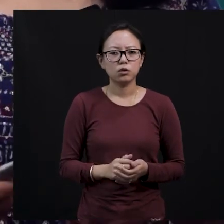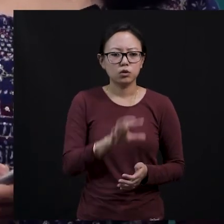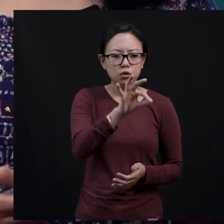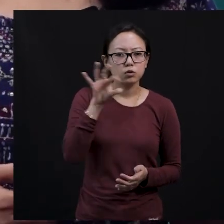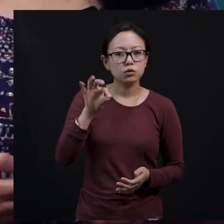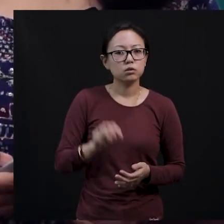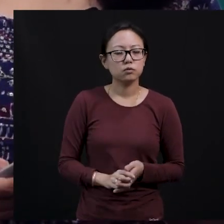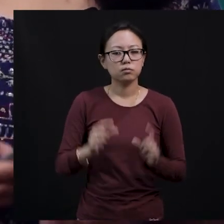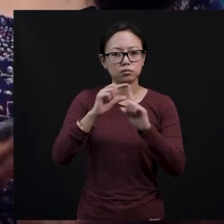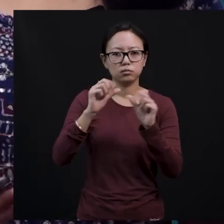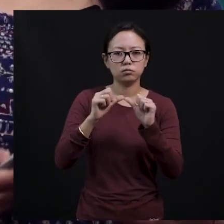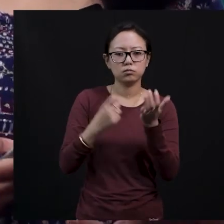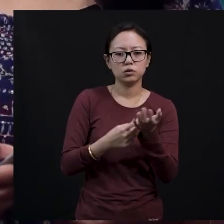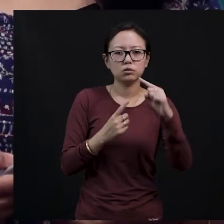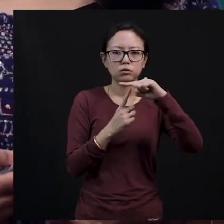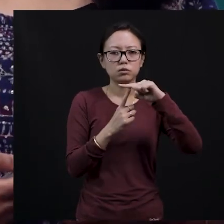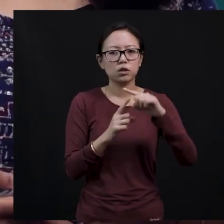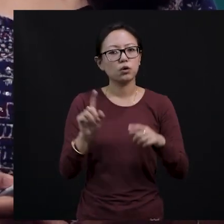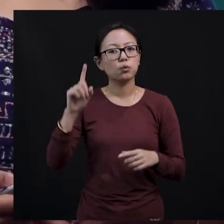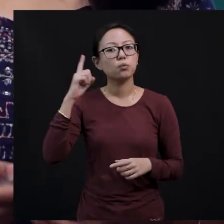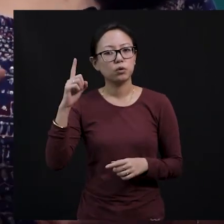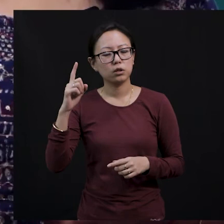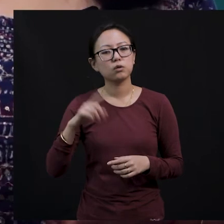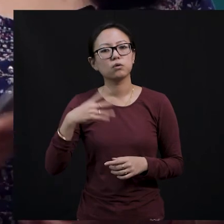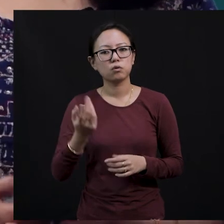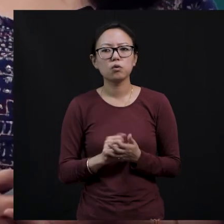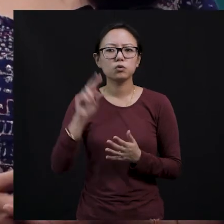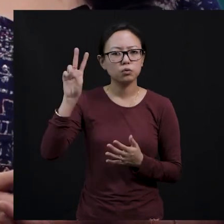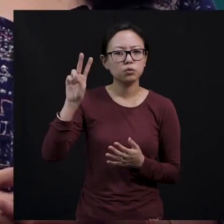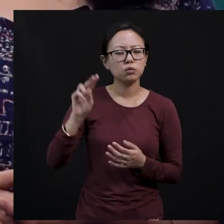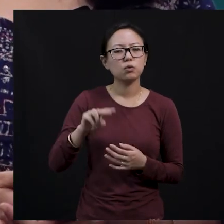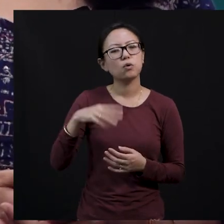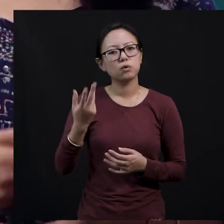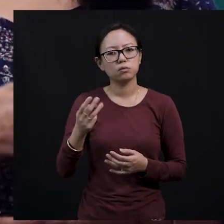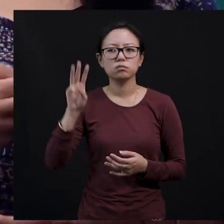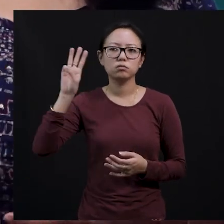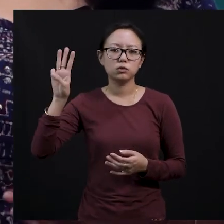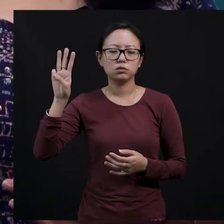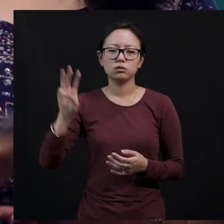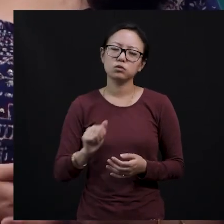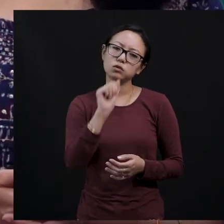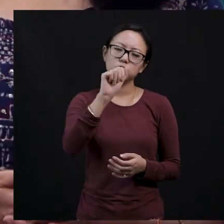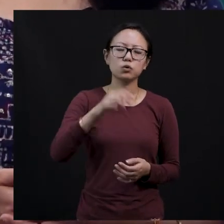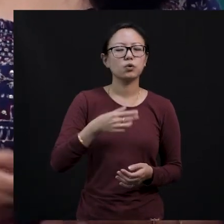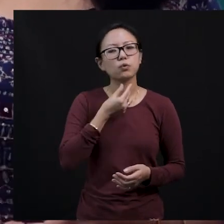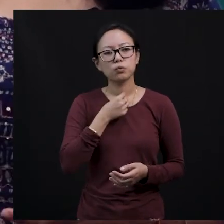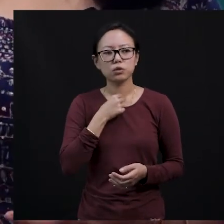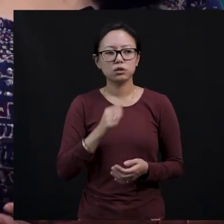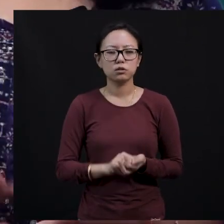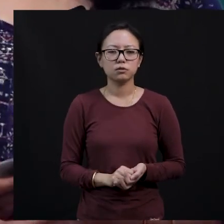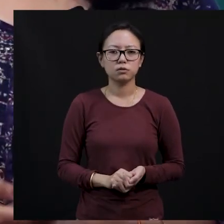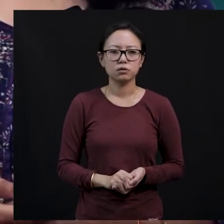If you would want to elaborate what they have done, that also you can do. Or if you just want to name, you can just